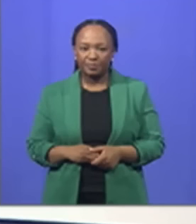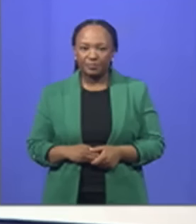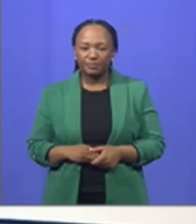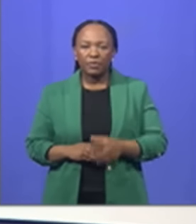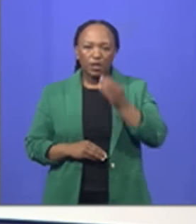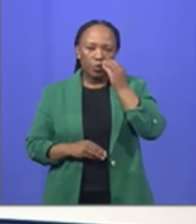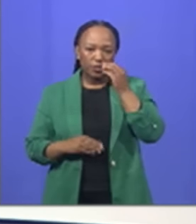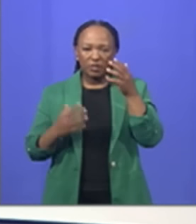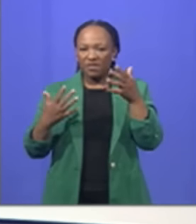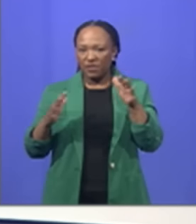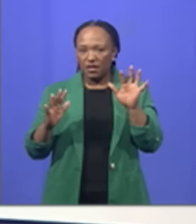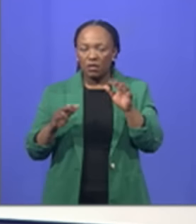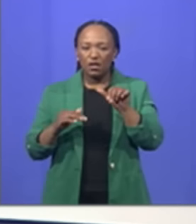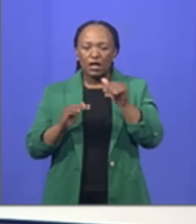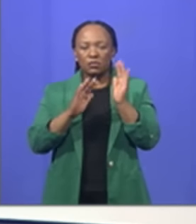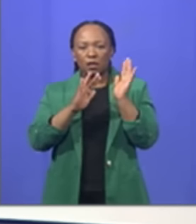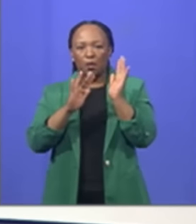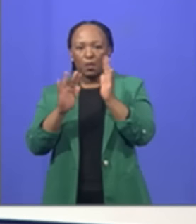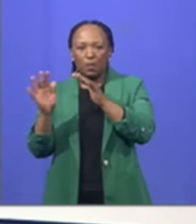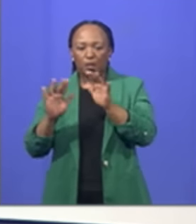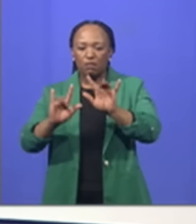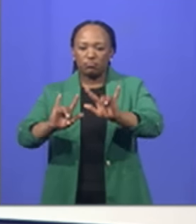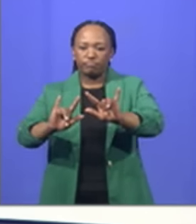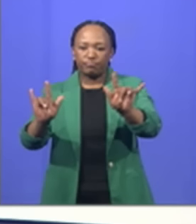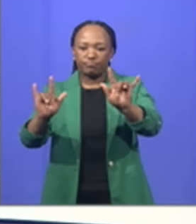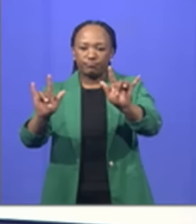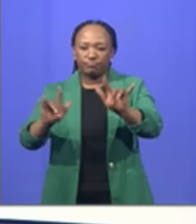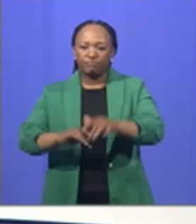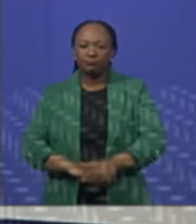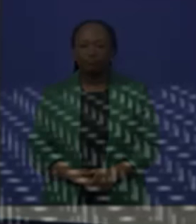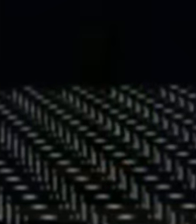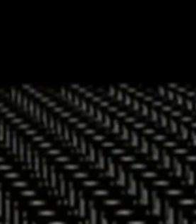Pešong ke pheto go latela kakanyo ya maemo a bose gabotse.